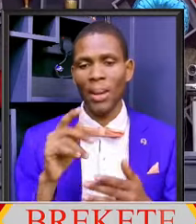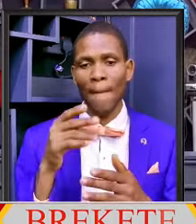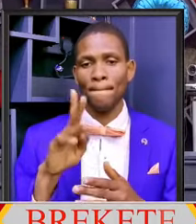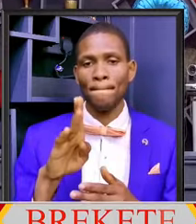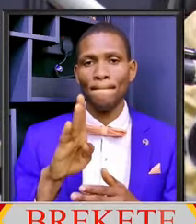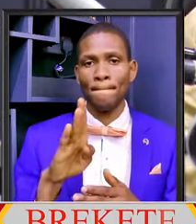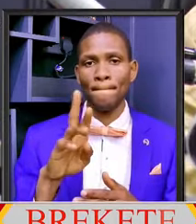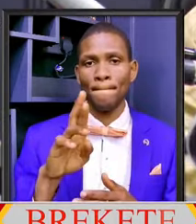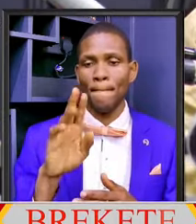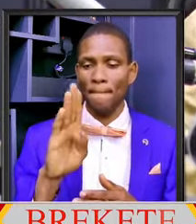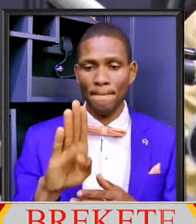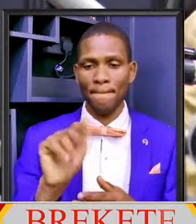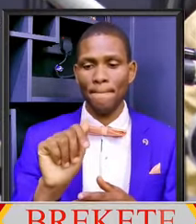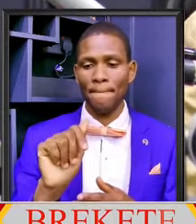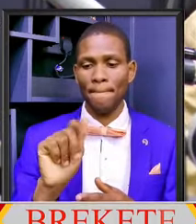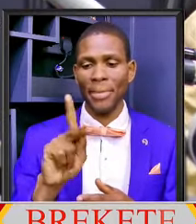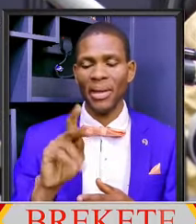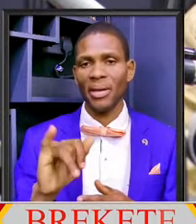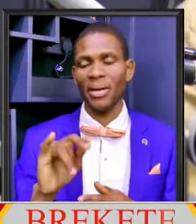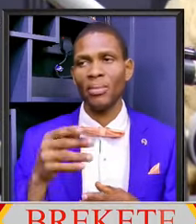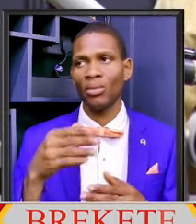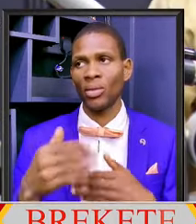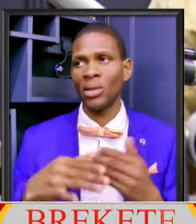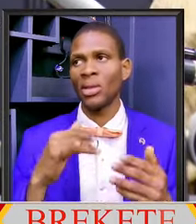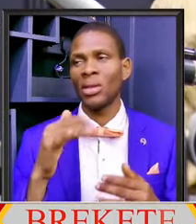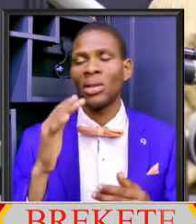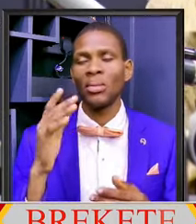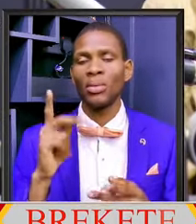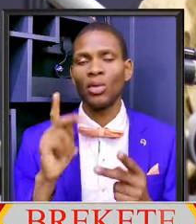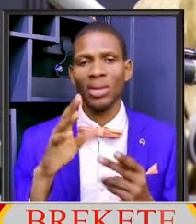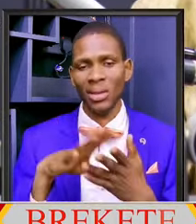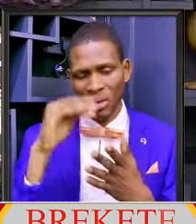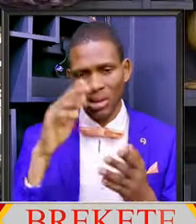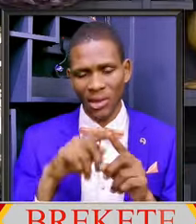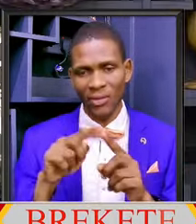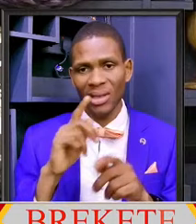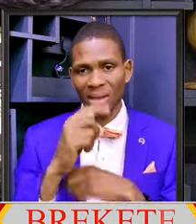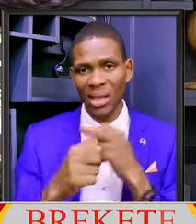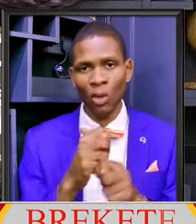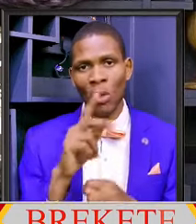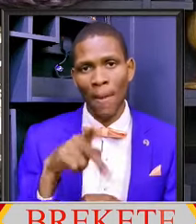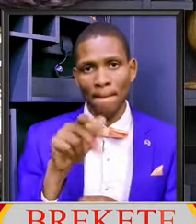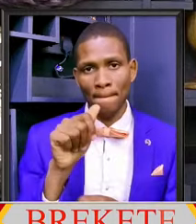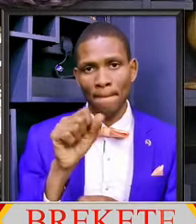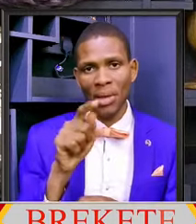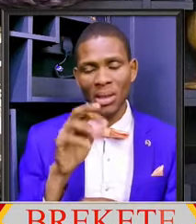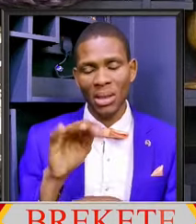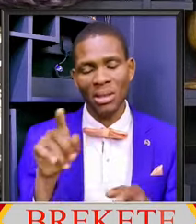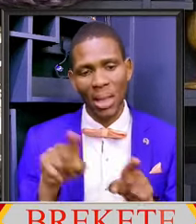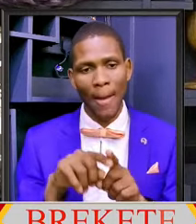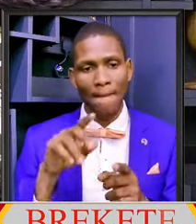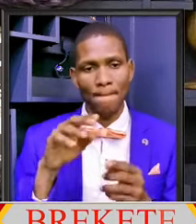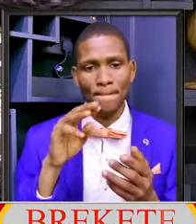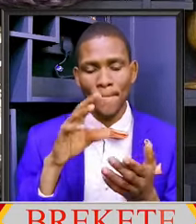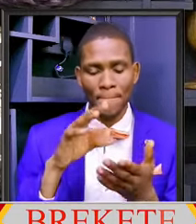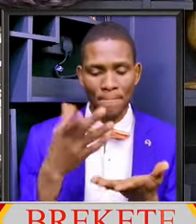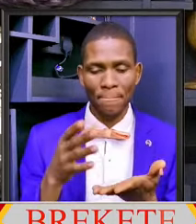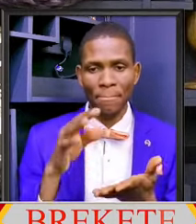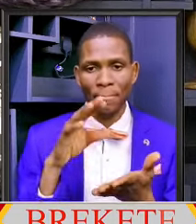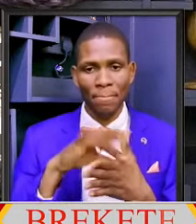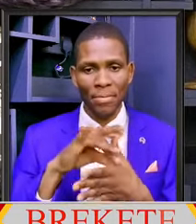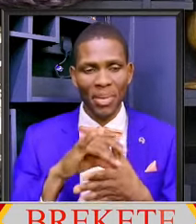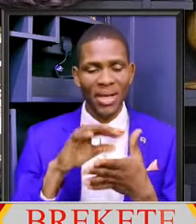training, they start this morning. And waiting people go learn, you go learn different types of pastries like meat pie, donut, egg